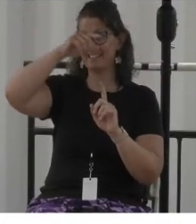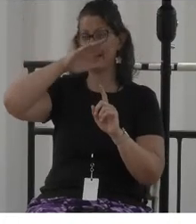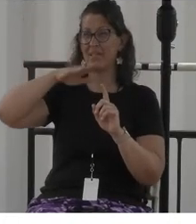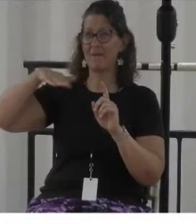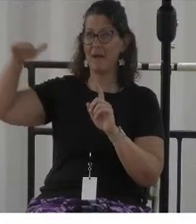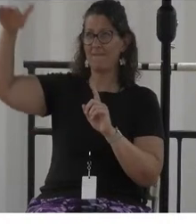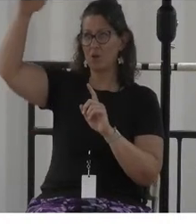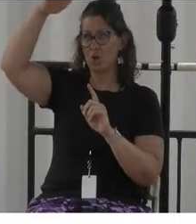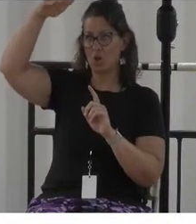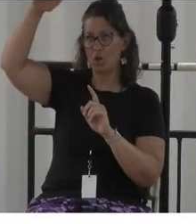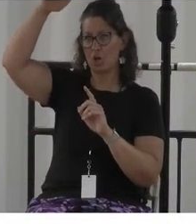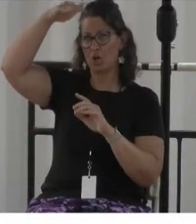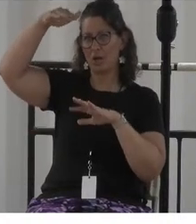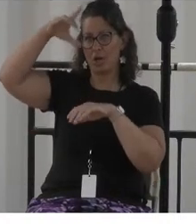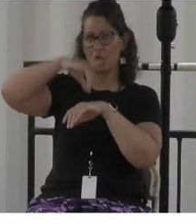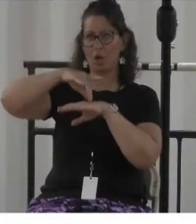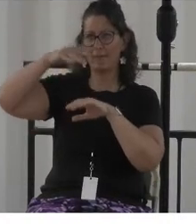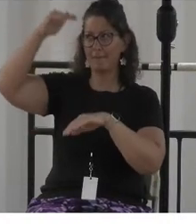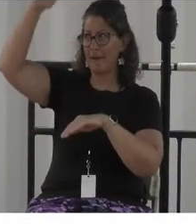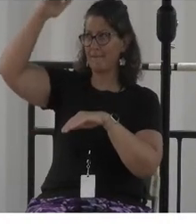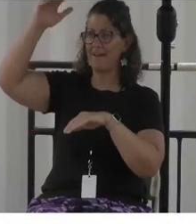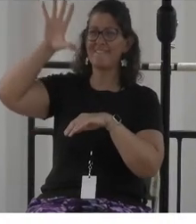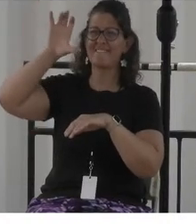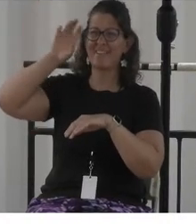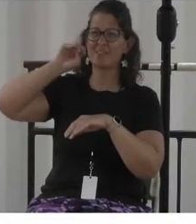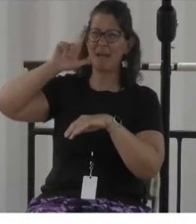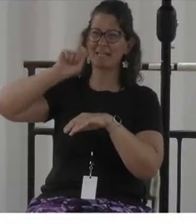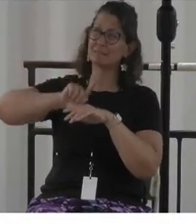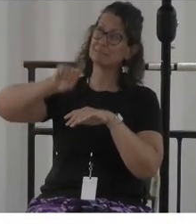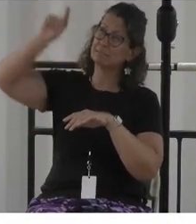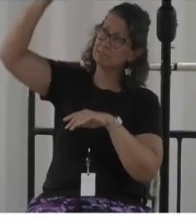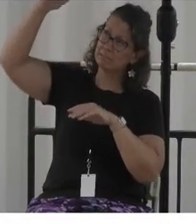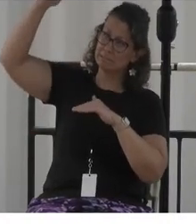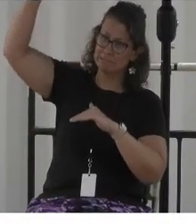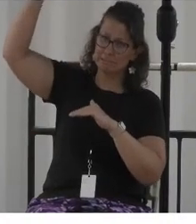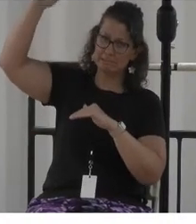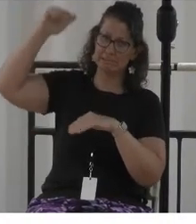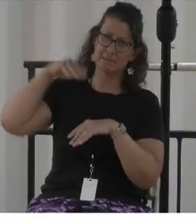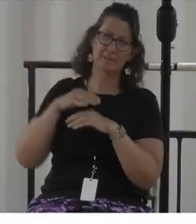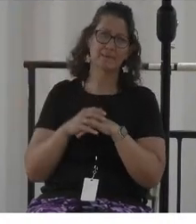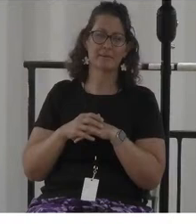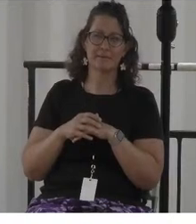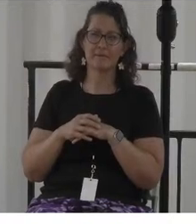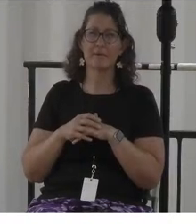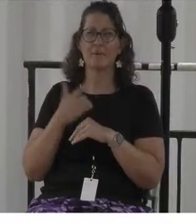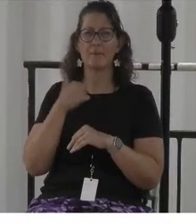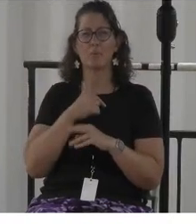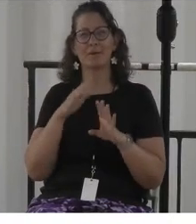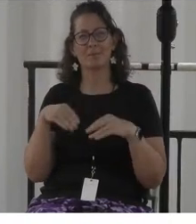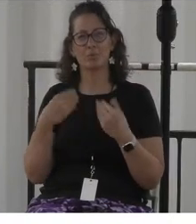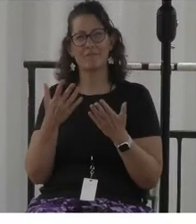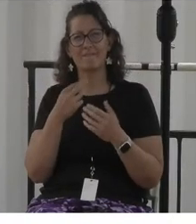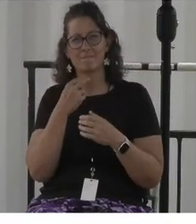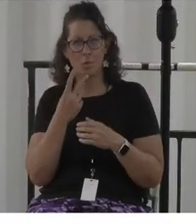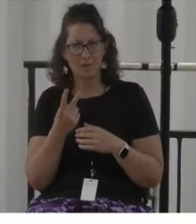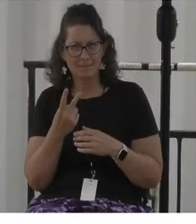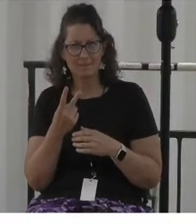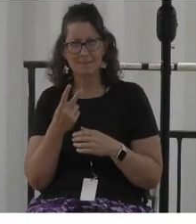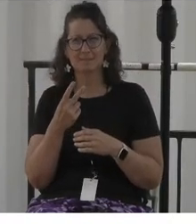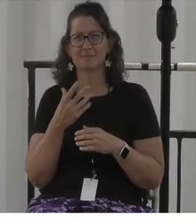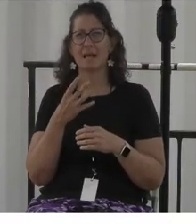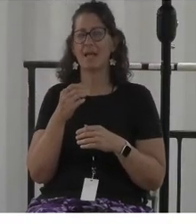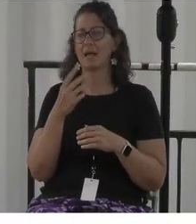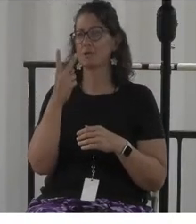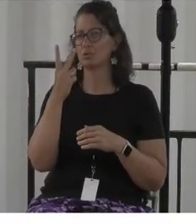above Earth at around 500 miles above Earth. We provide voice and